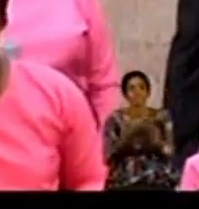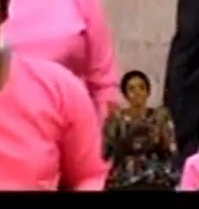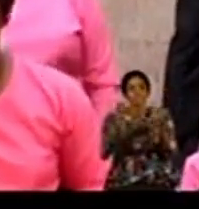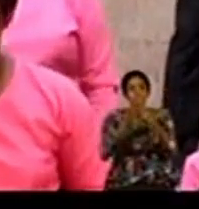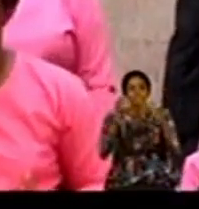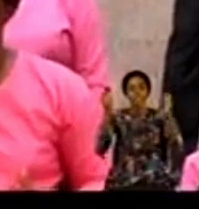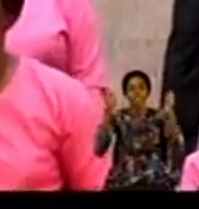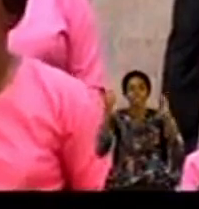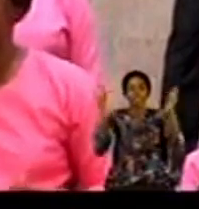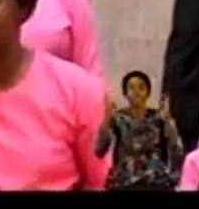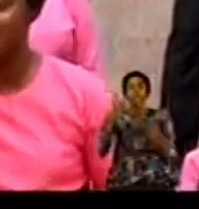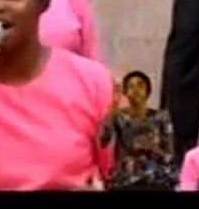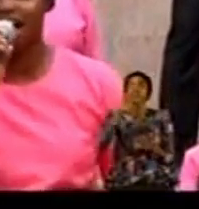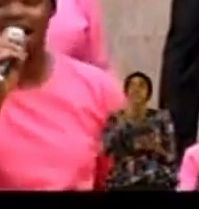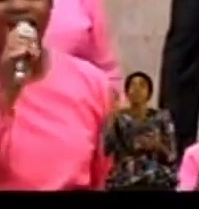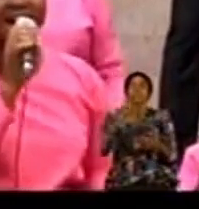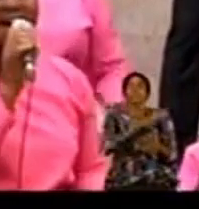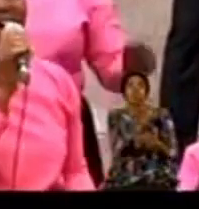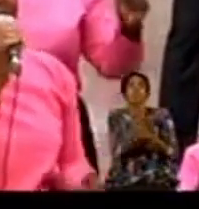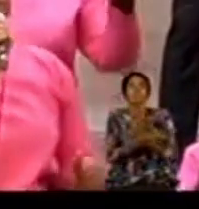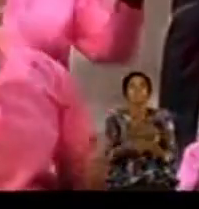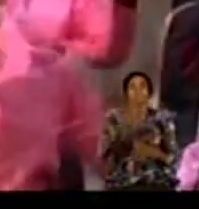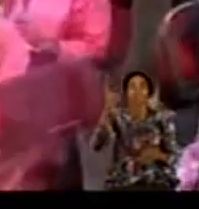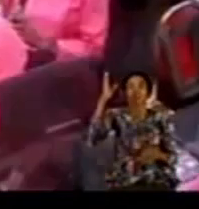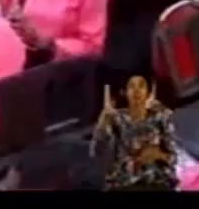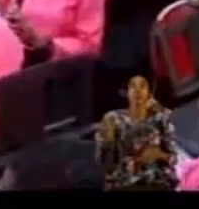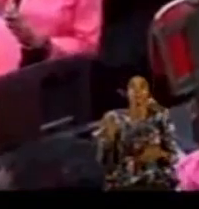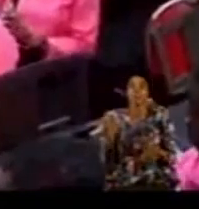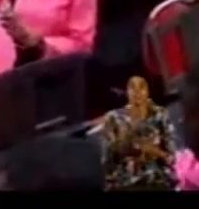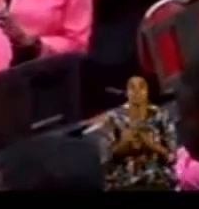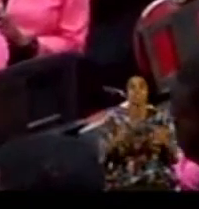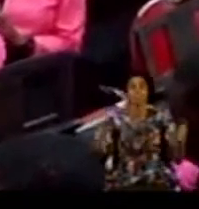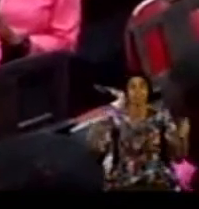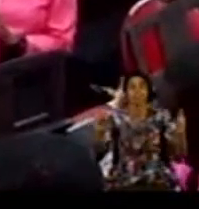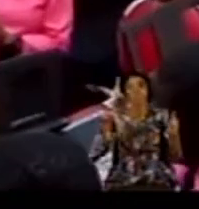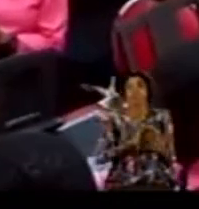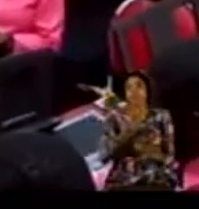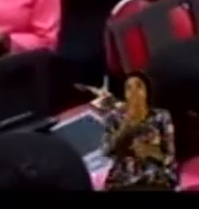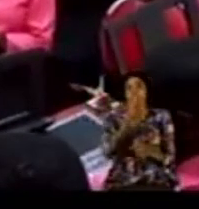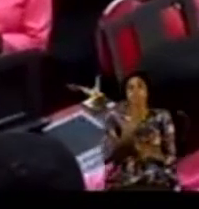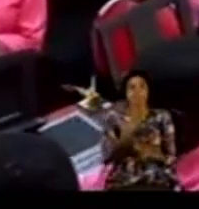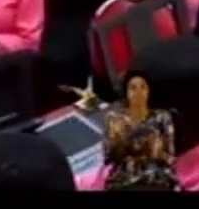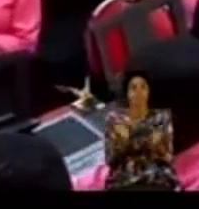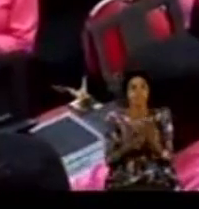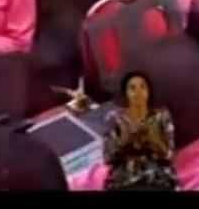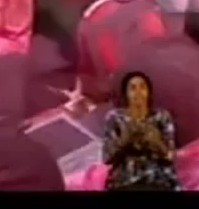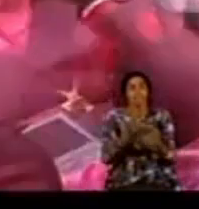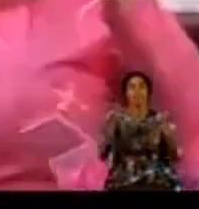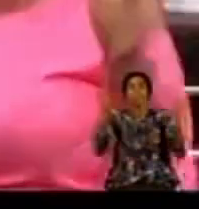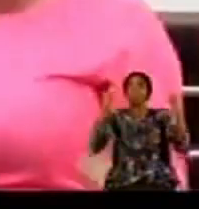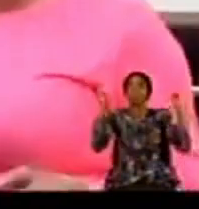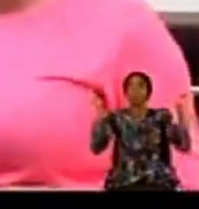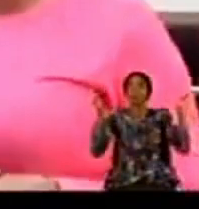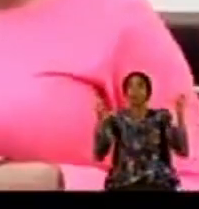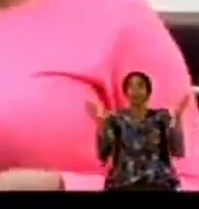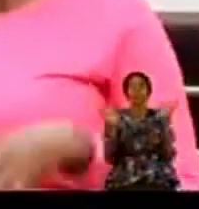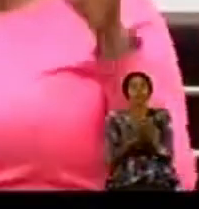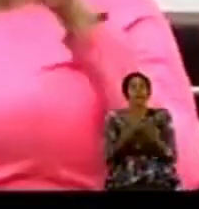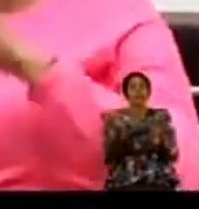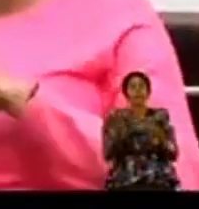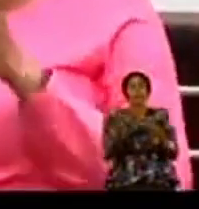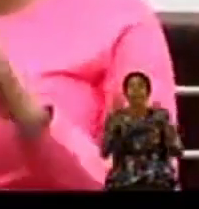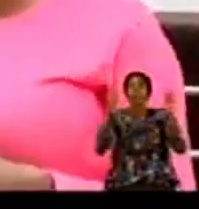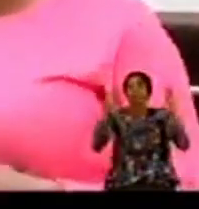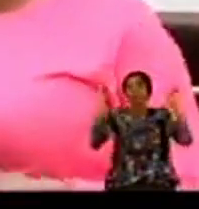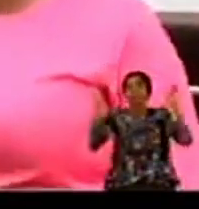Hallelujah, hallelujah. You are the mighty God, the great I am.